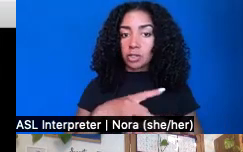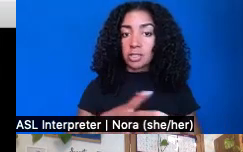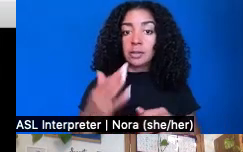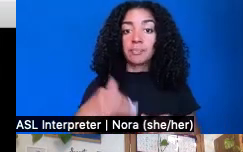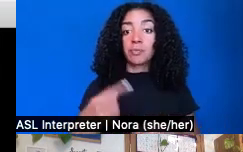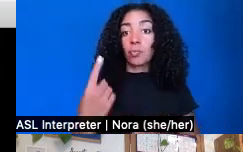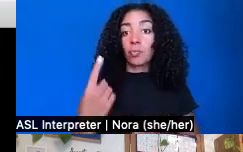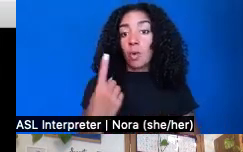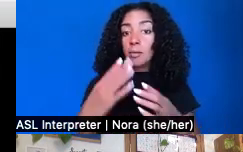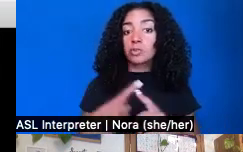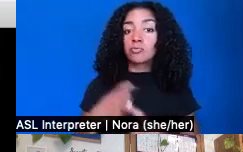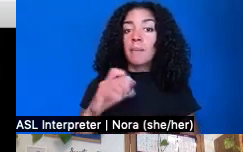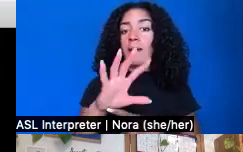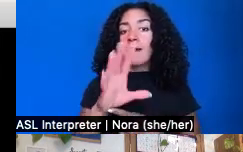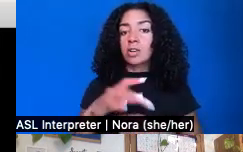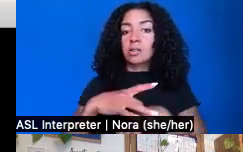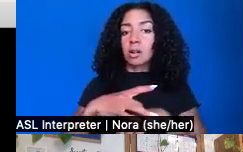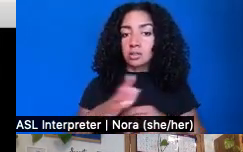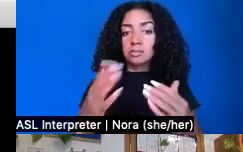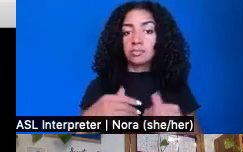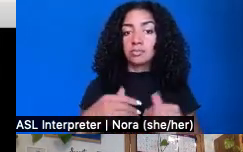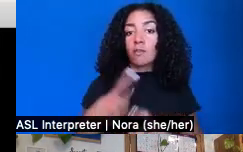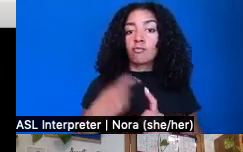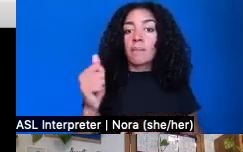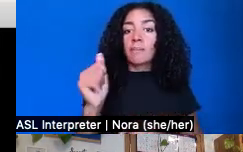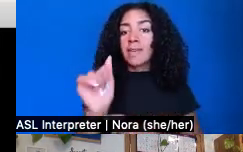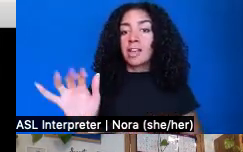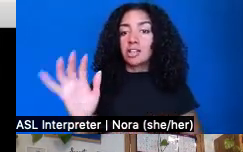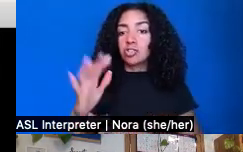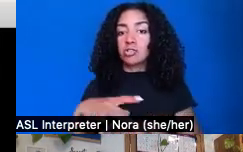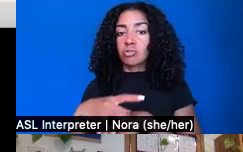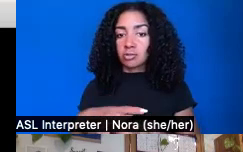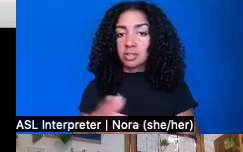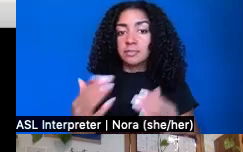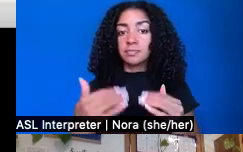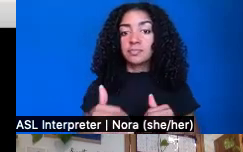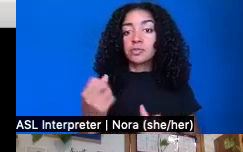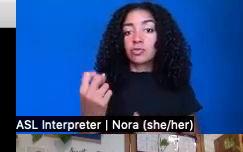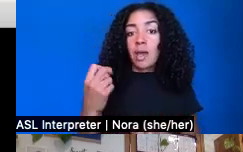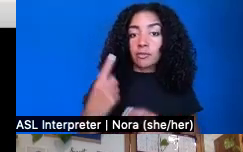continent. 12 are Indigenous to the European continent.